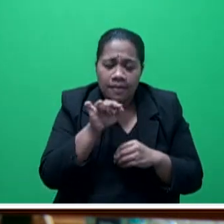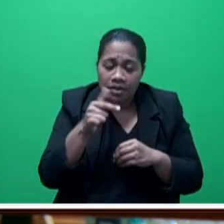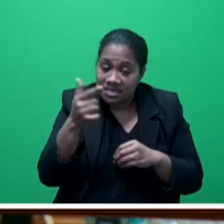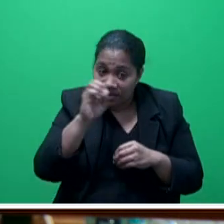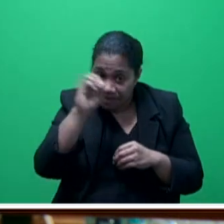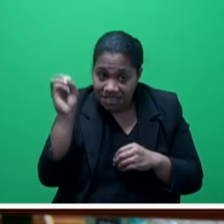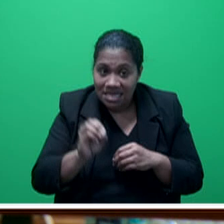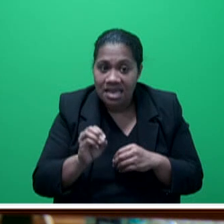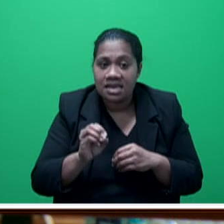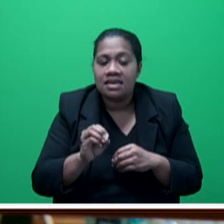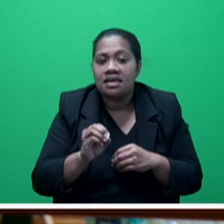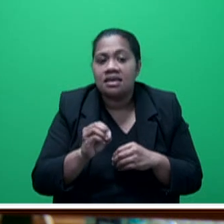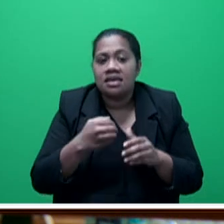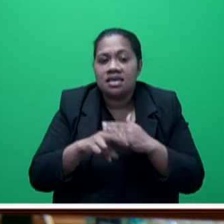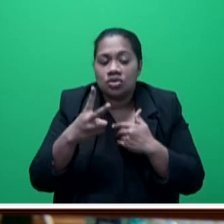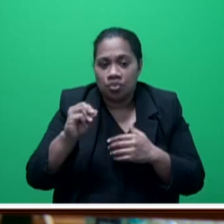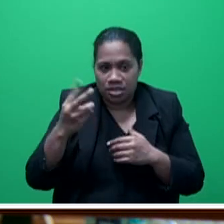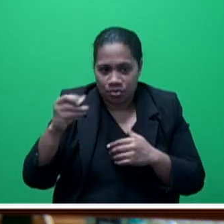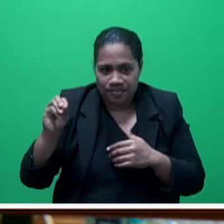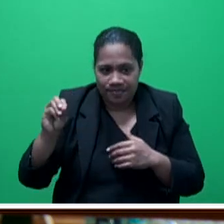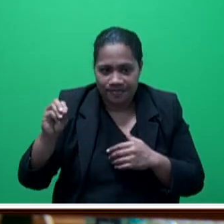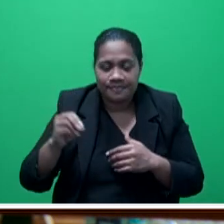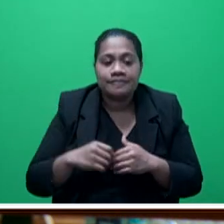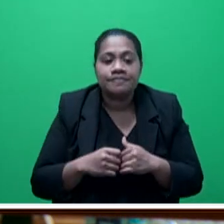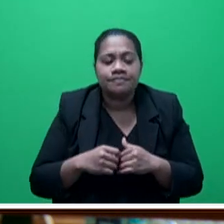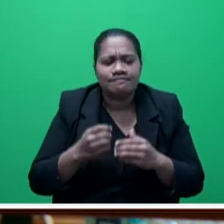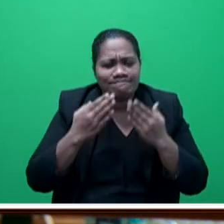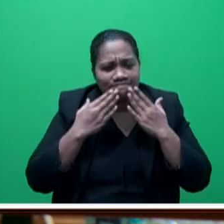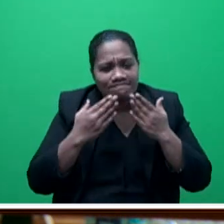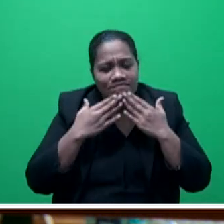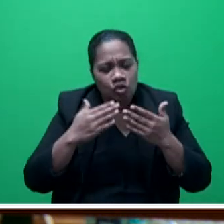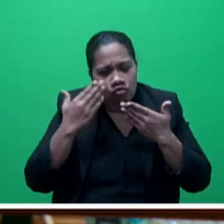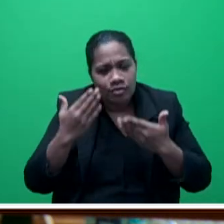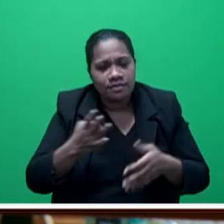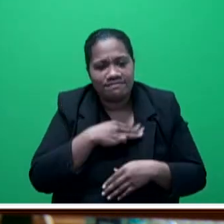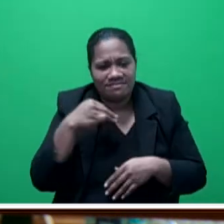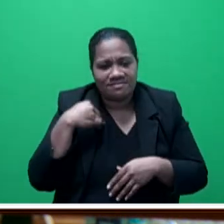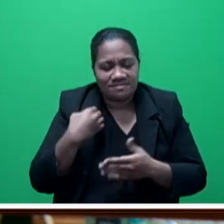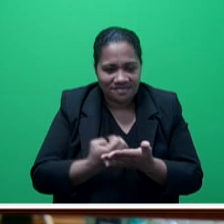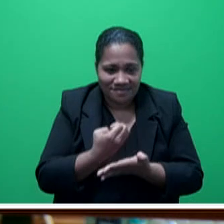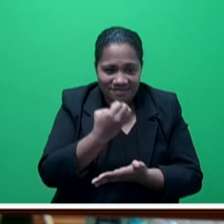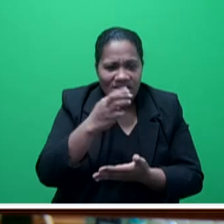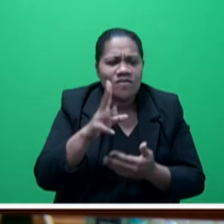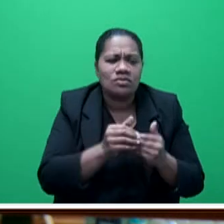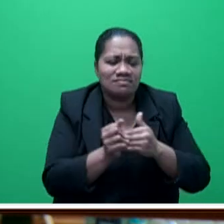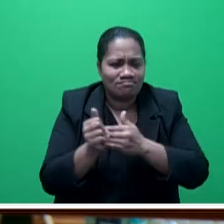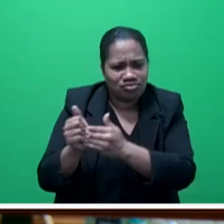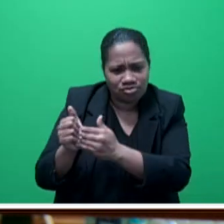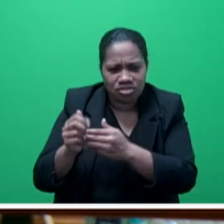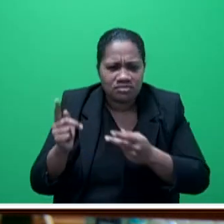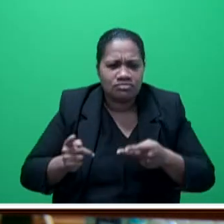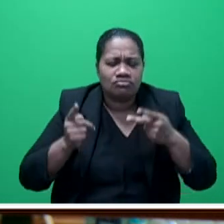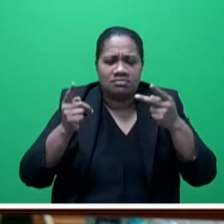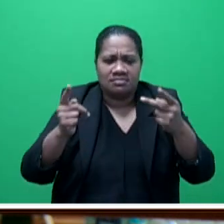21.7% in 2020. I commend the Honourable Minister for Economy for his leadership in proposing a bold and